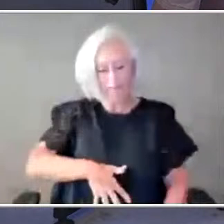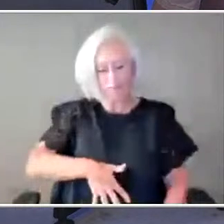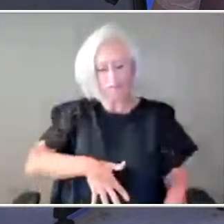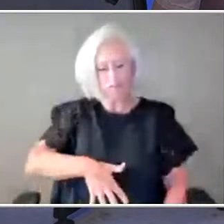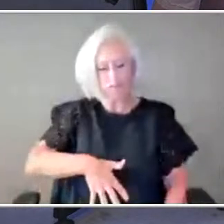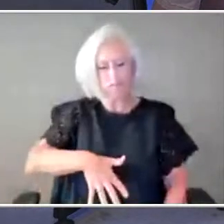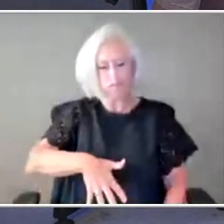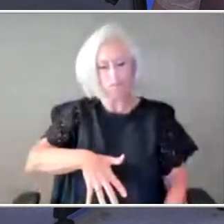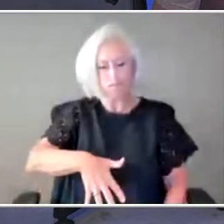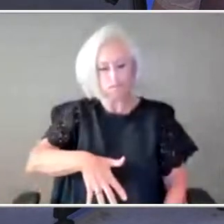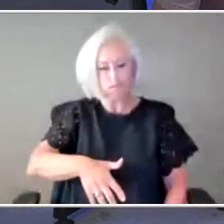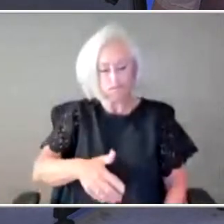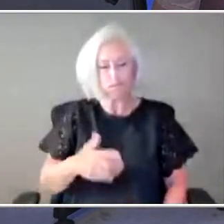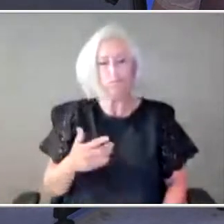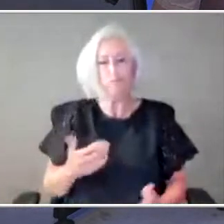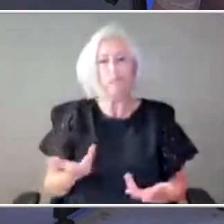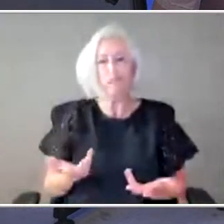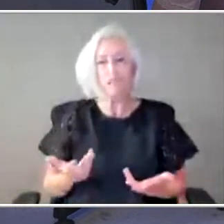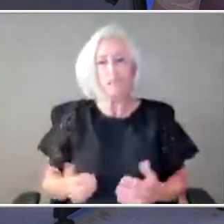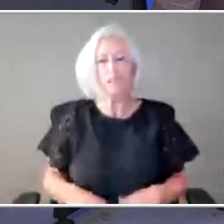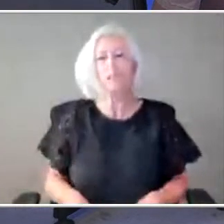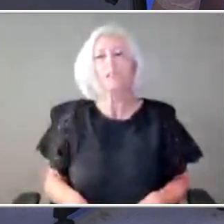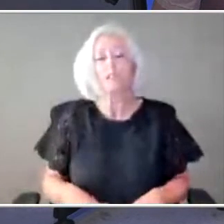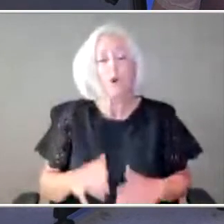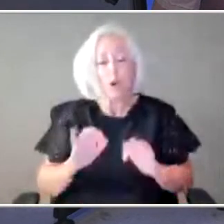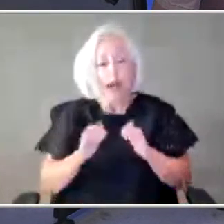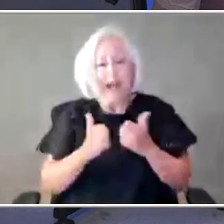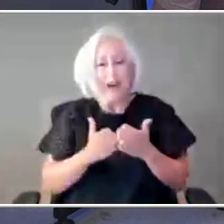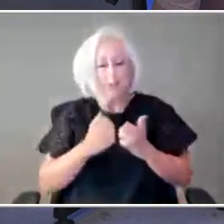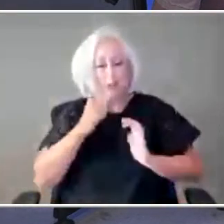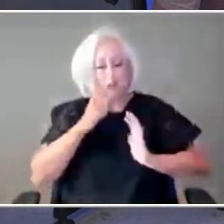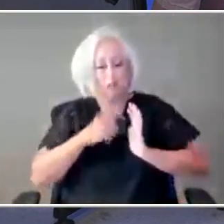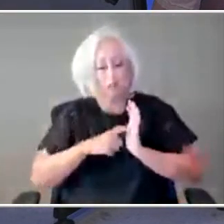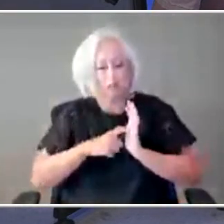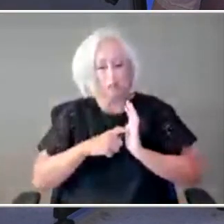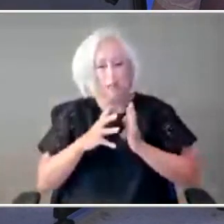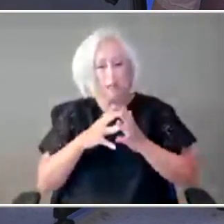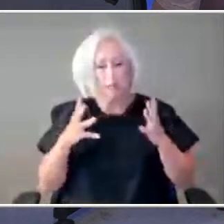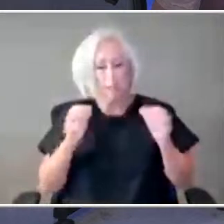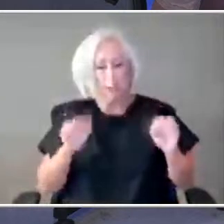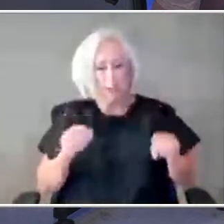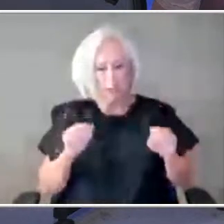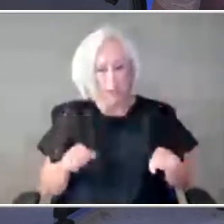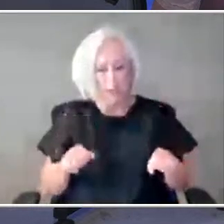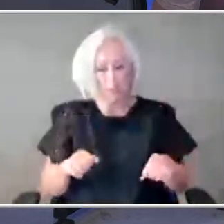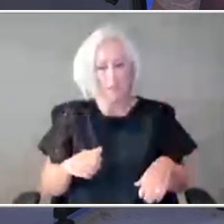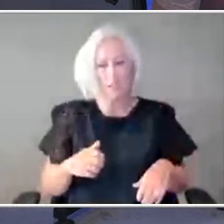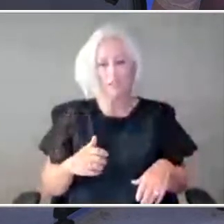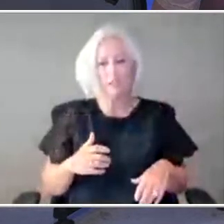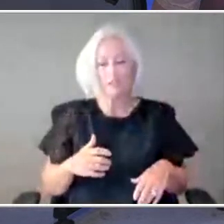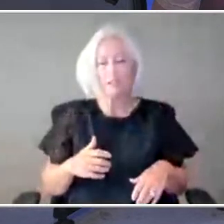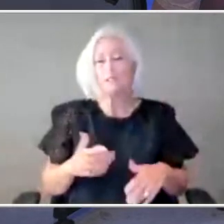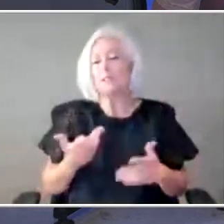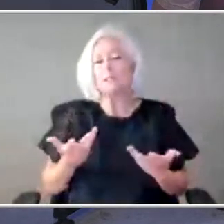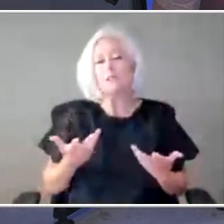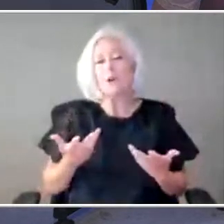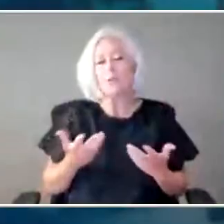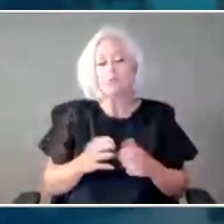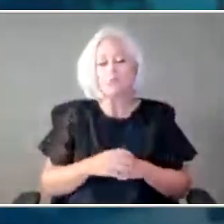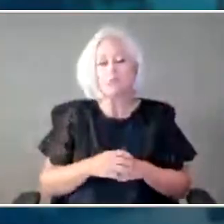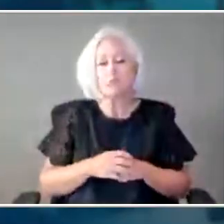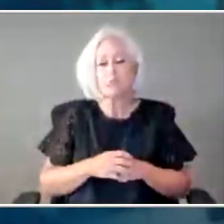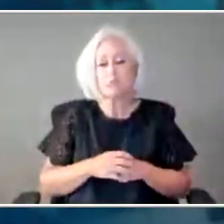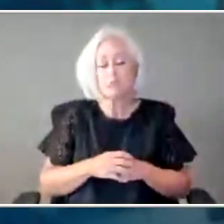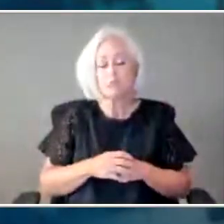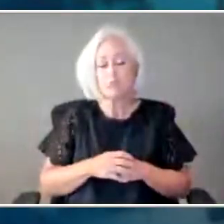how do we try to detect it as early as possible? I know you just mentioned it. Know your body, get to a doctor. Anything else we should know? And that's one thing that I think